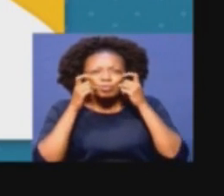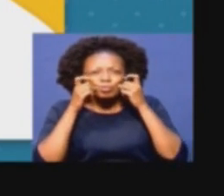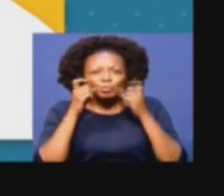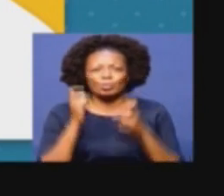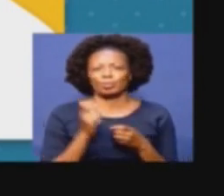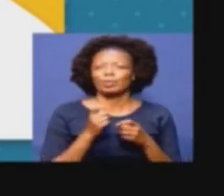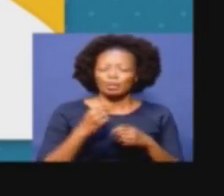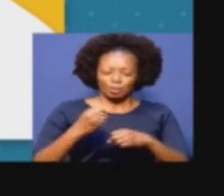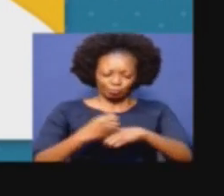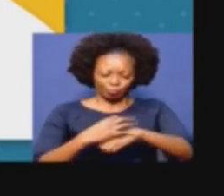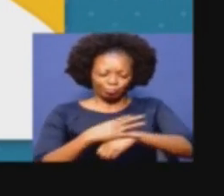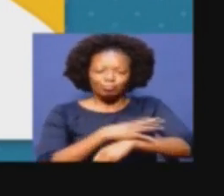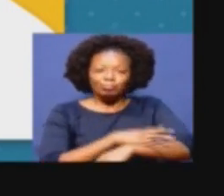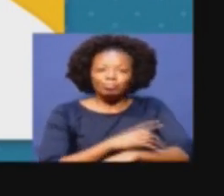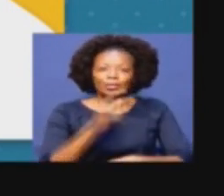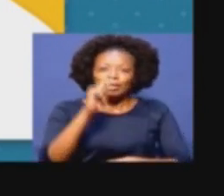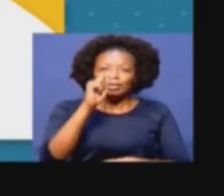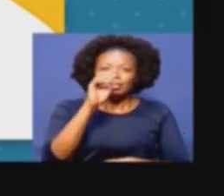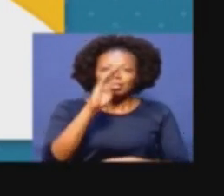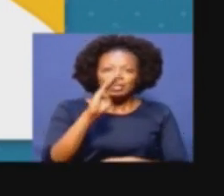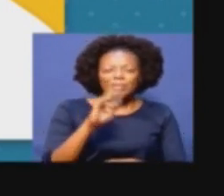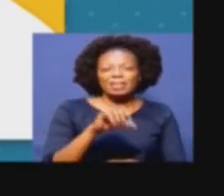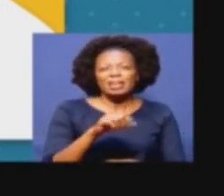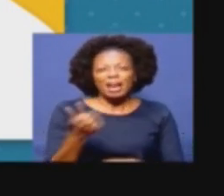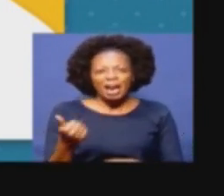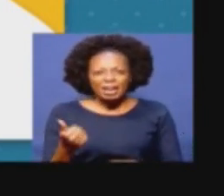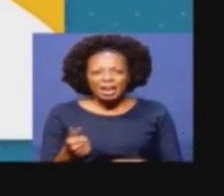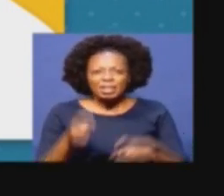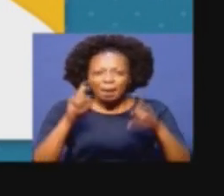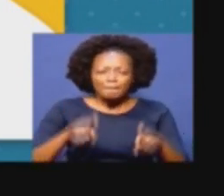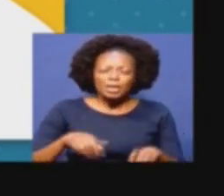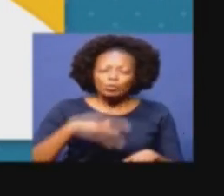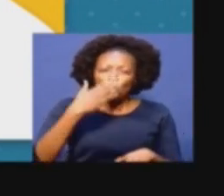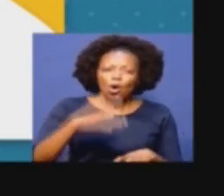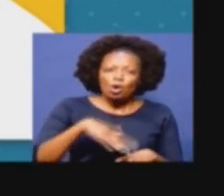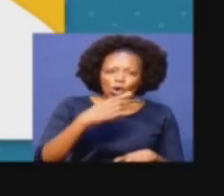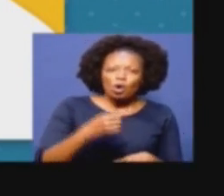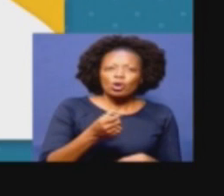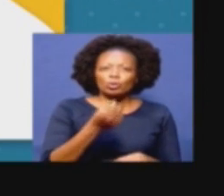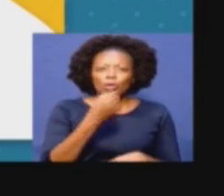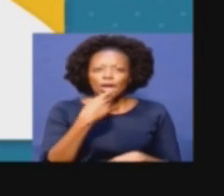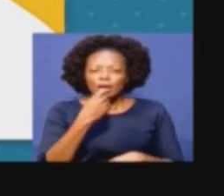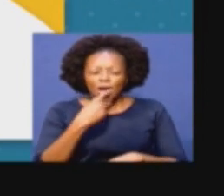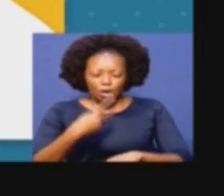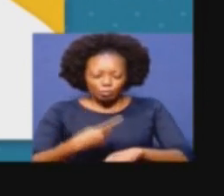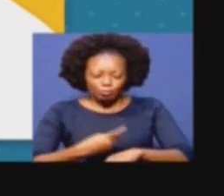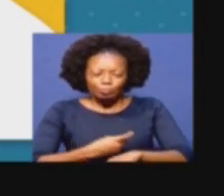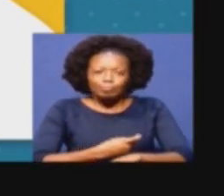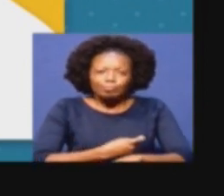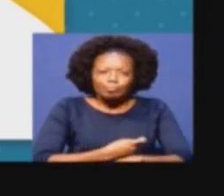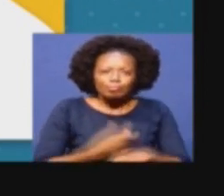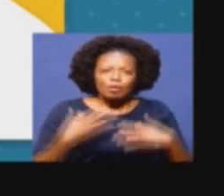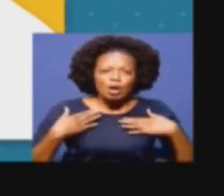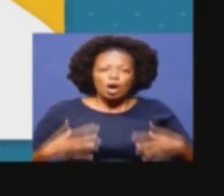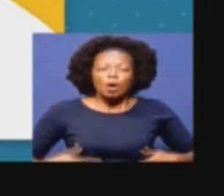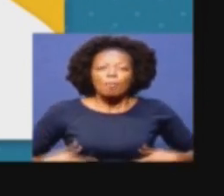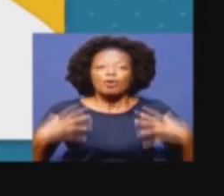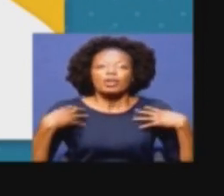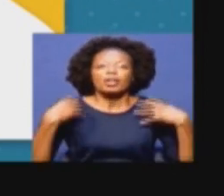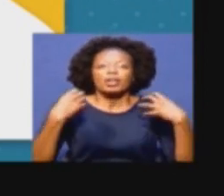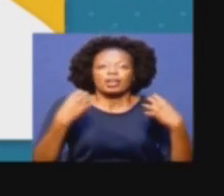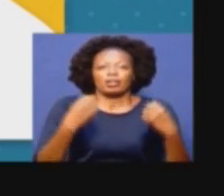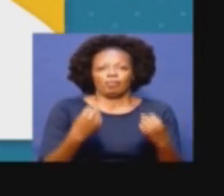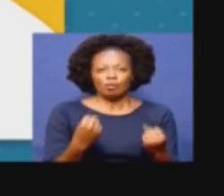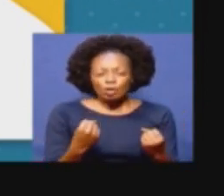cancer, TB, diabetes among others must adhere to their treatment to strengthen immunity and therefore should ensure they have